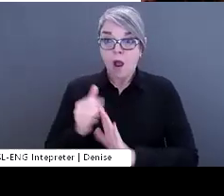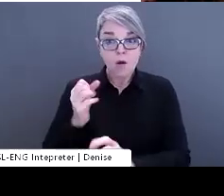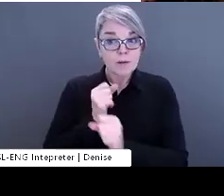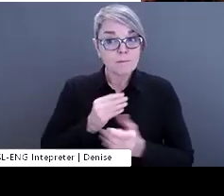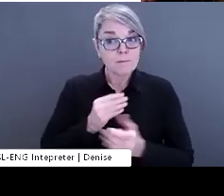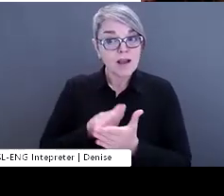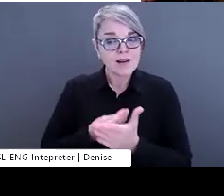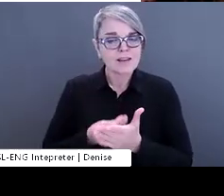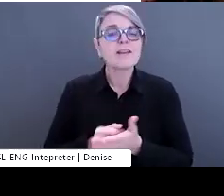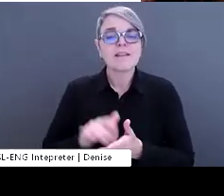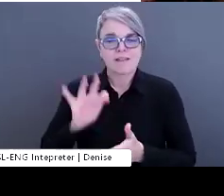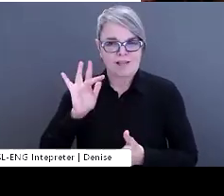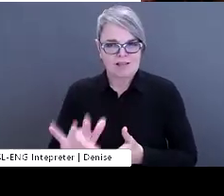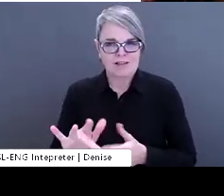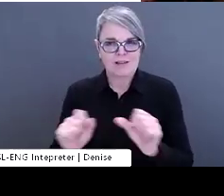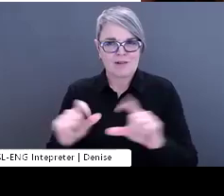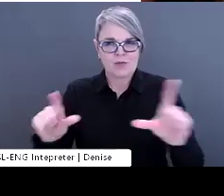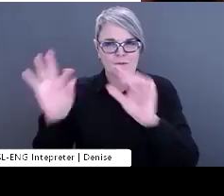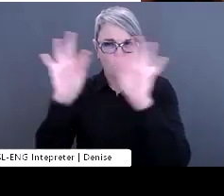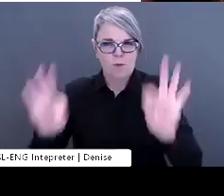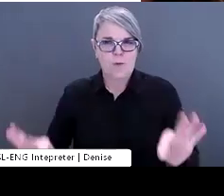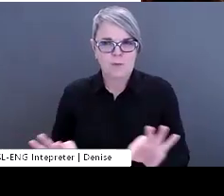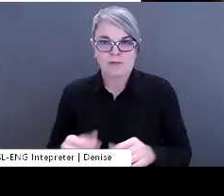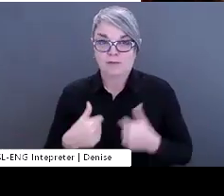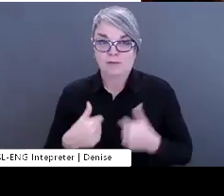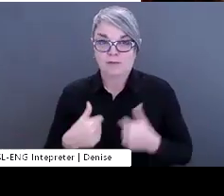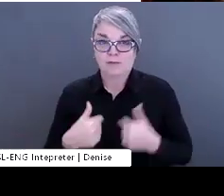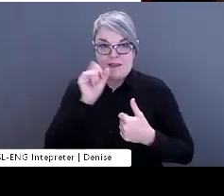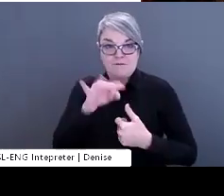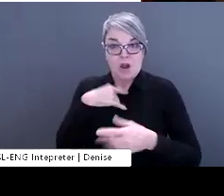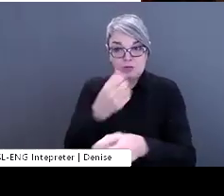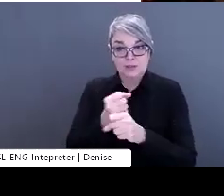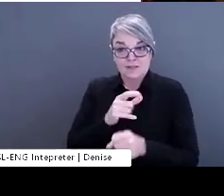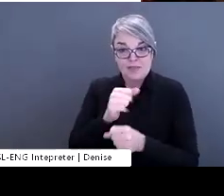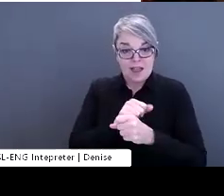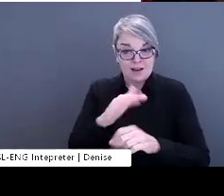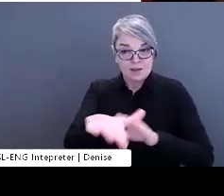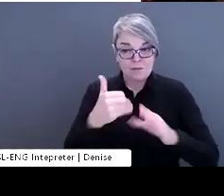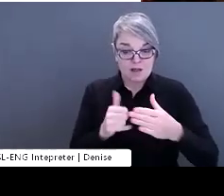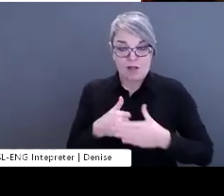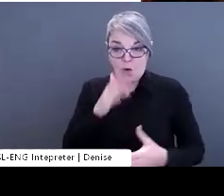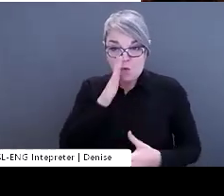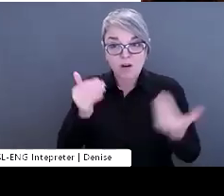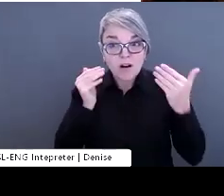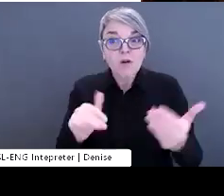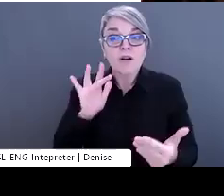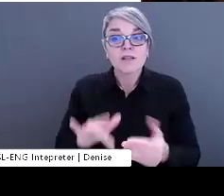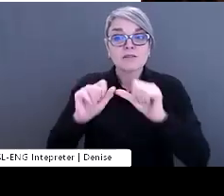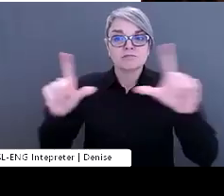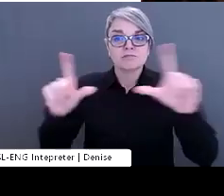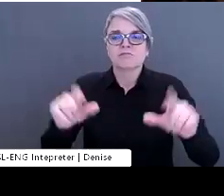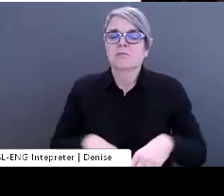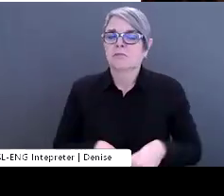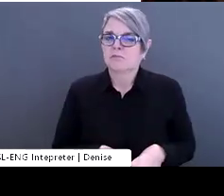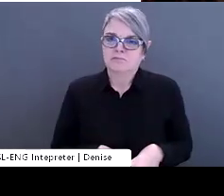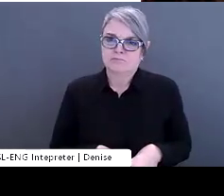Um, I would not be clicking on this link. Uh, if the government owes us money,